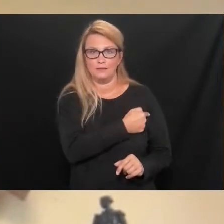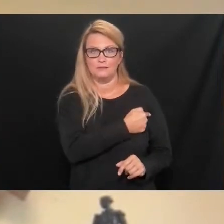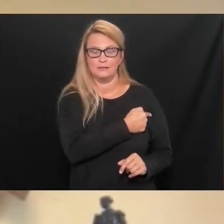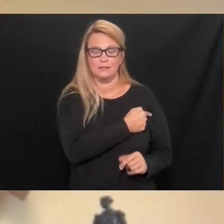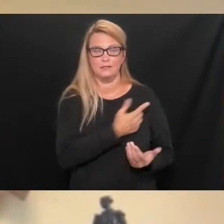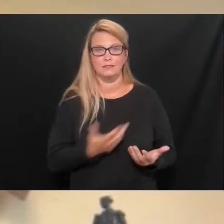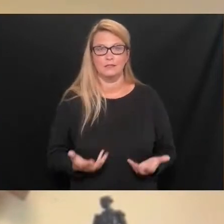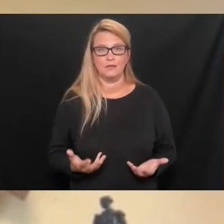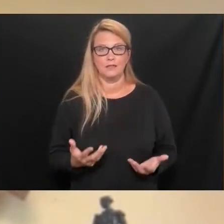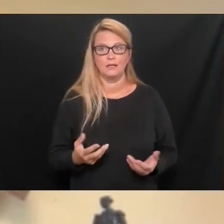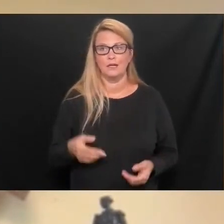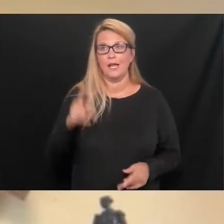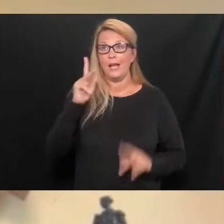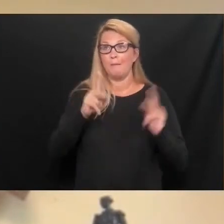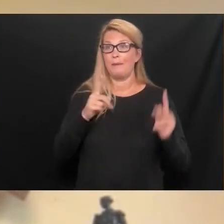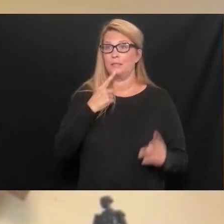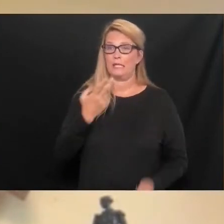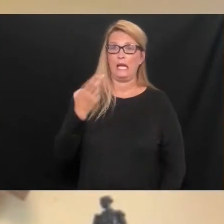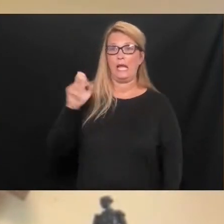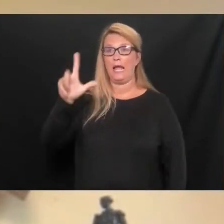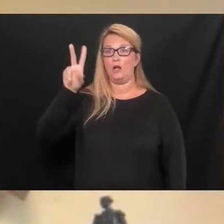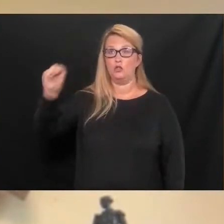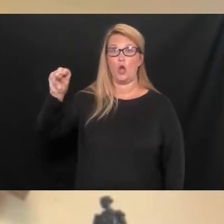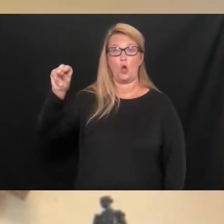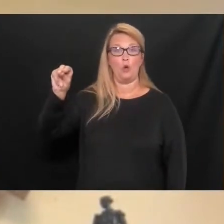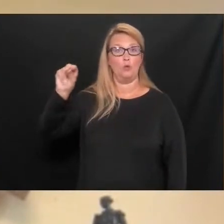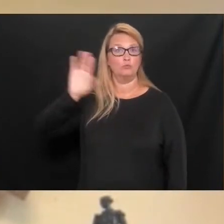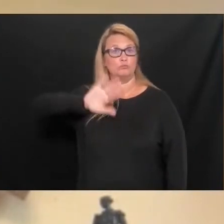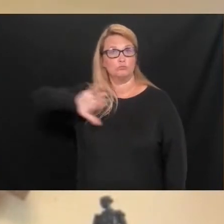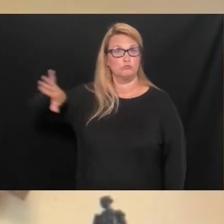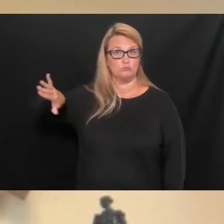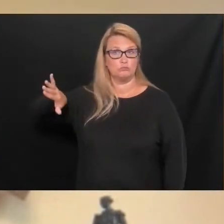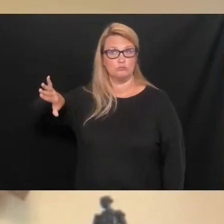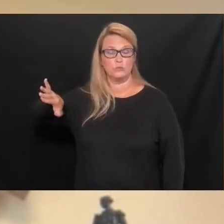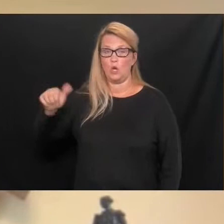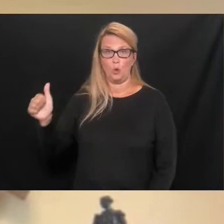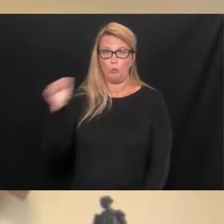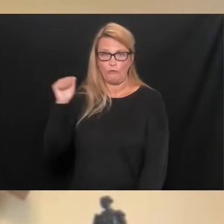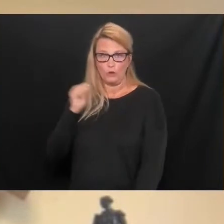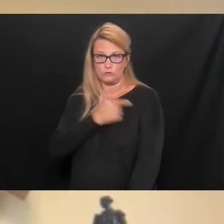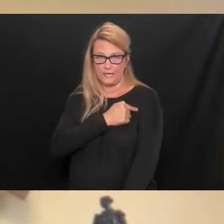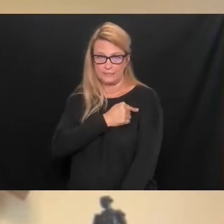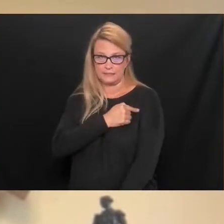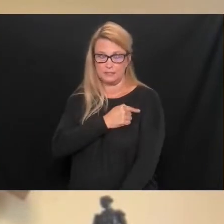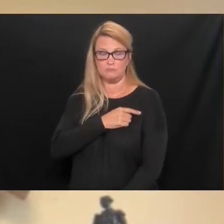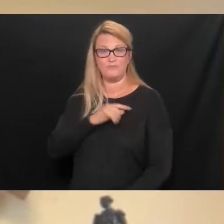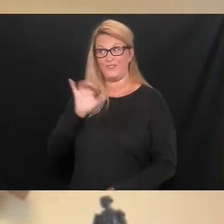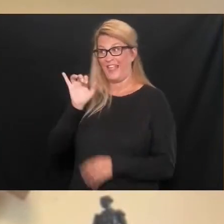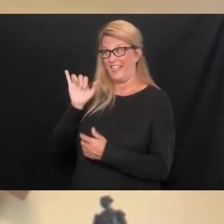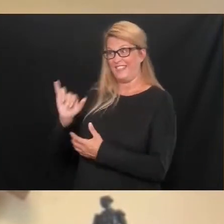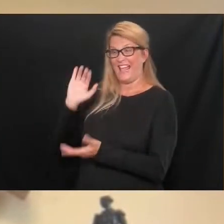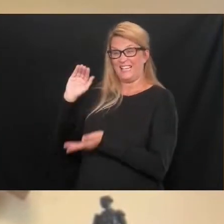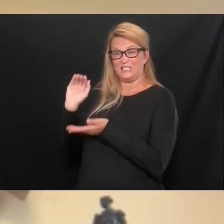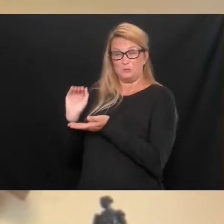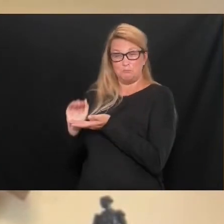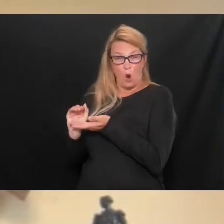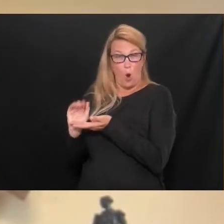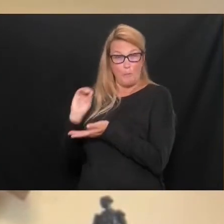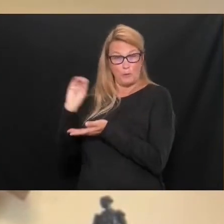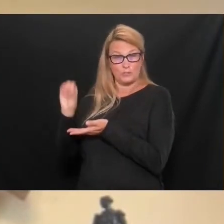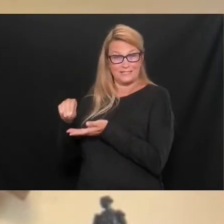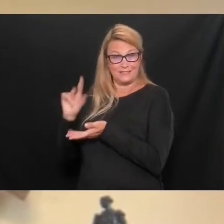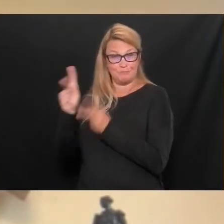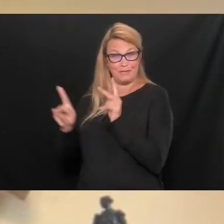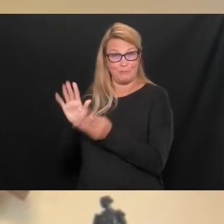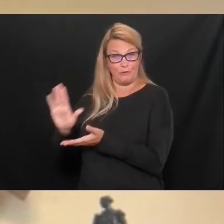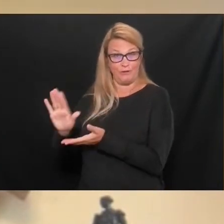the hell no's that just will not get vaccinated. They're not a significant percentage of what we've seen so